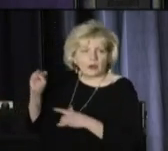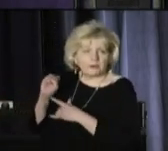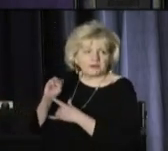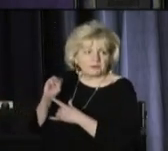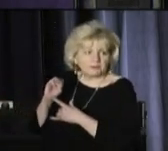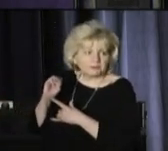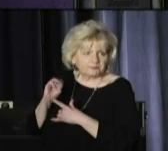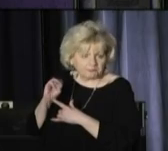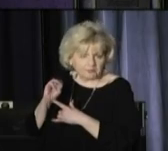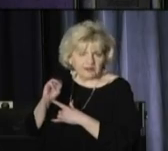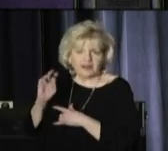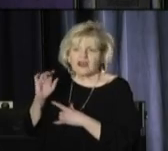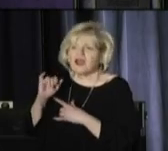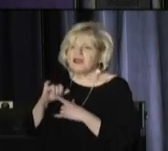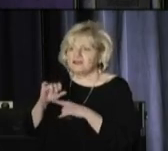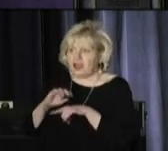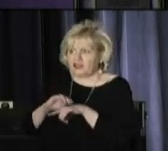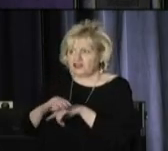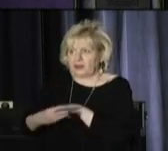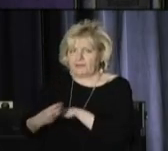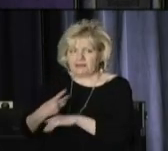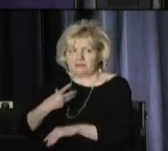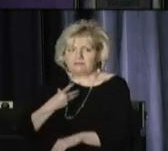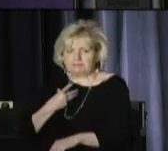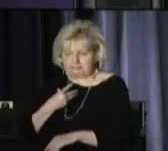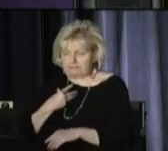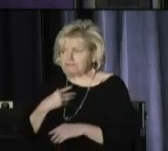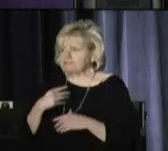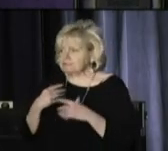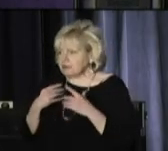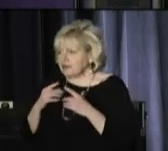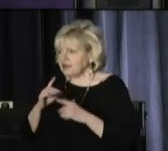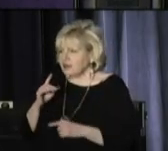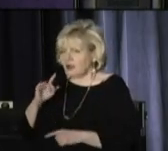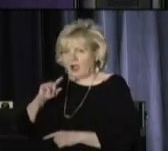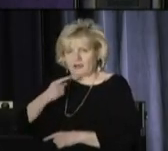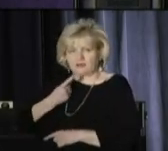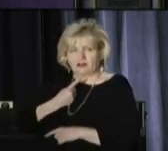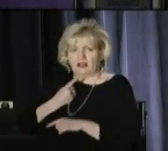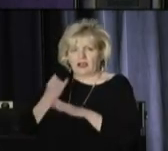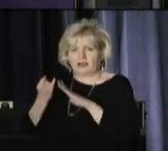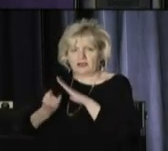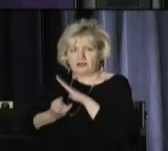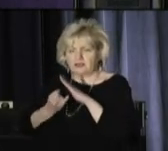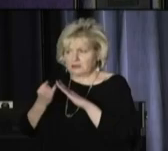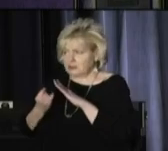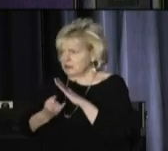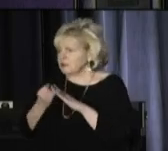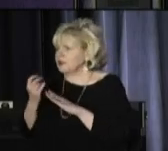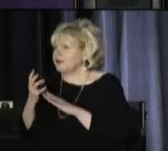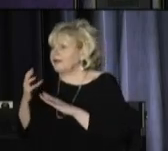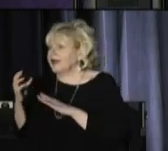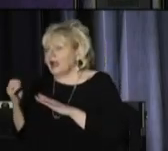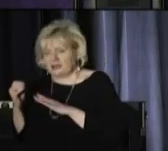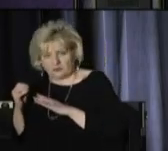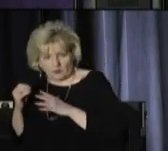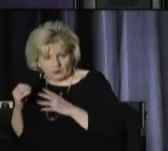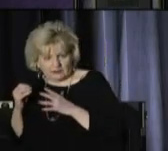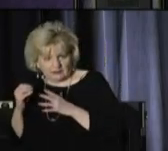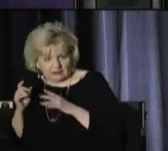And so that kind of shaped it, just being isolated and then needing a new sense of